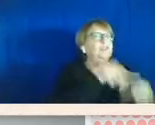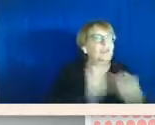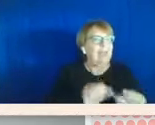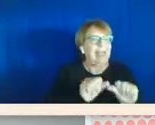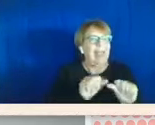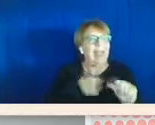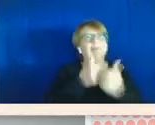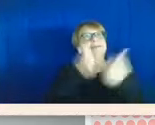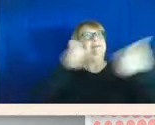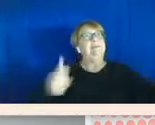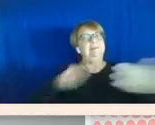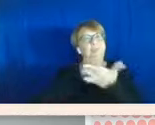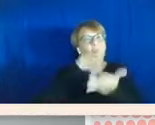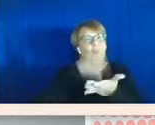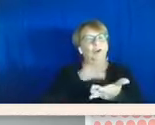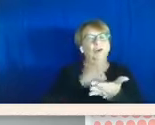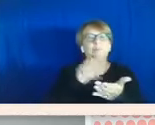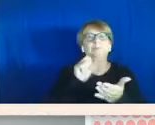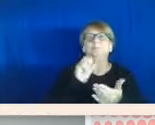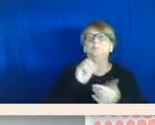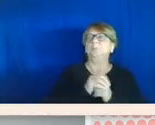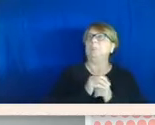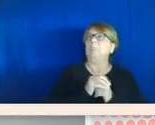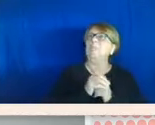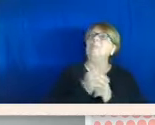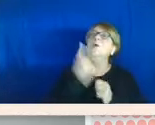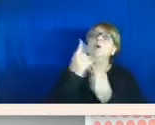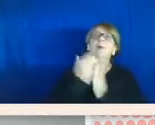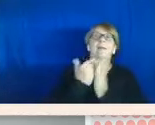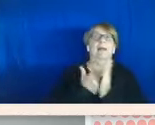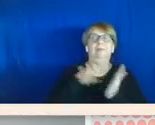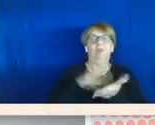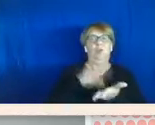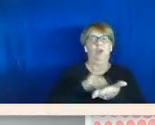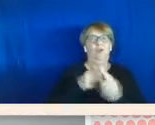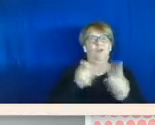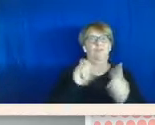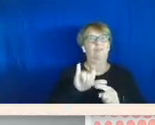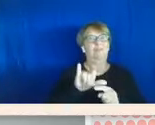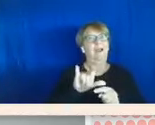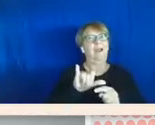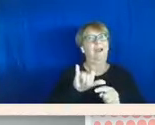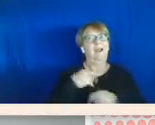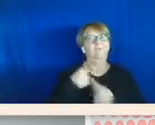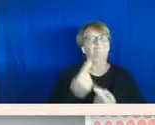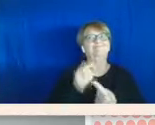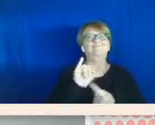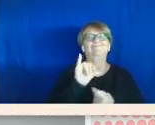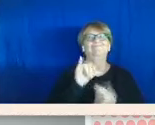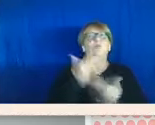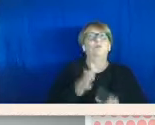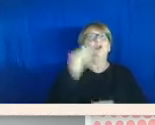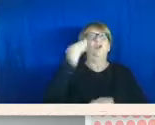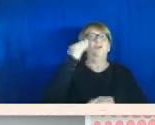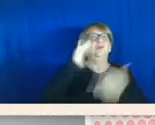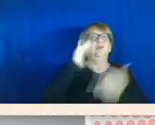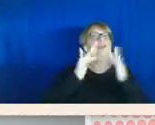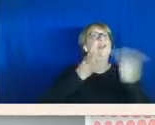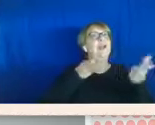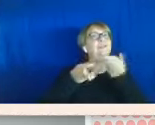So I can't believe one of our lessons learned out of all this is that I think we already knew our internet service wasn't the